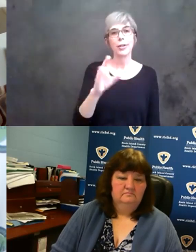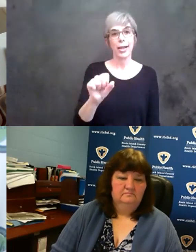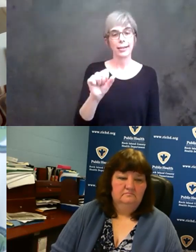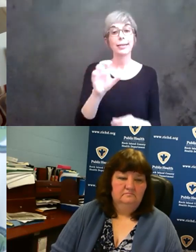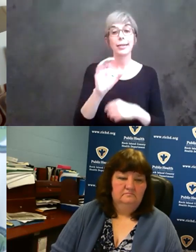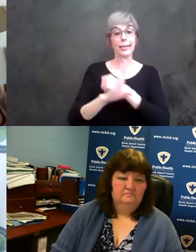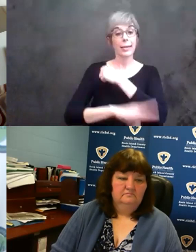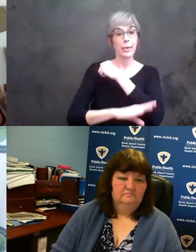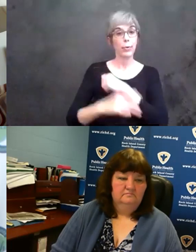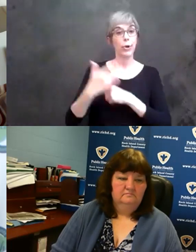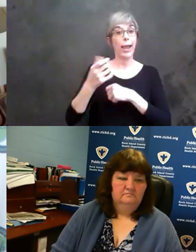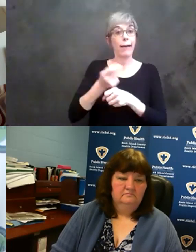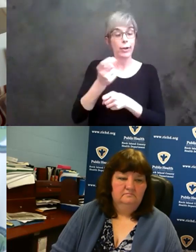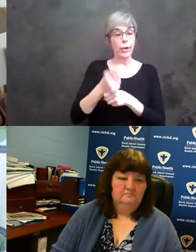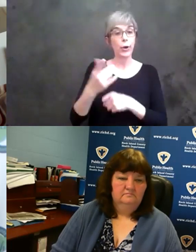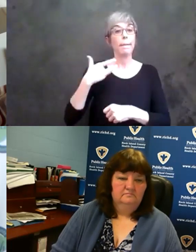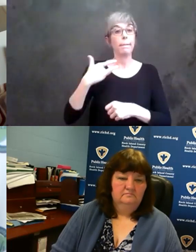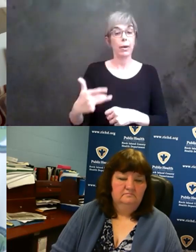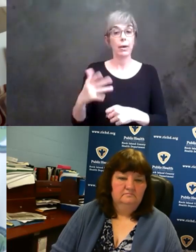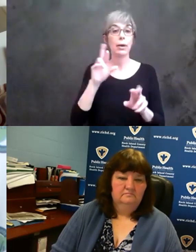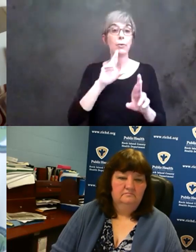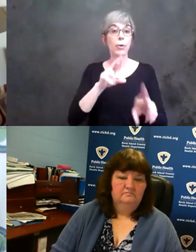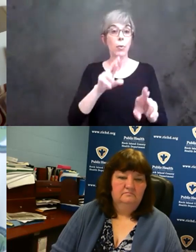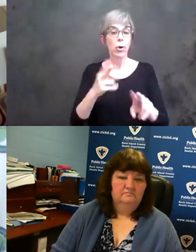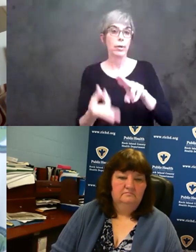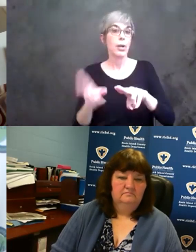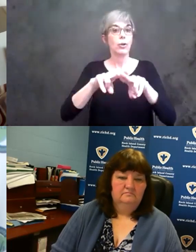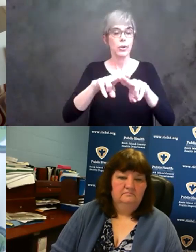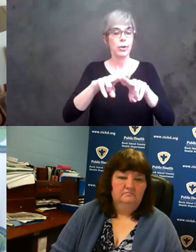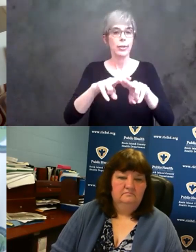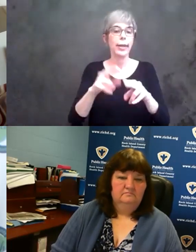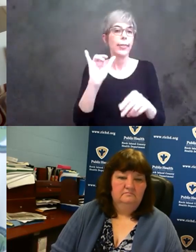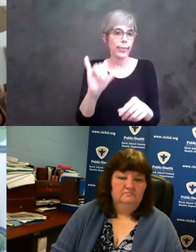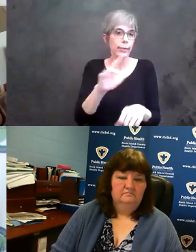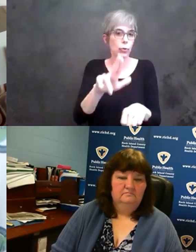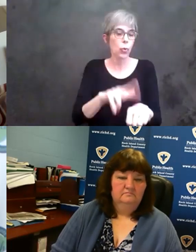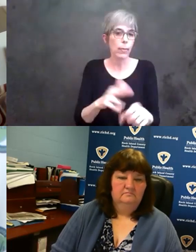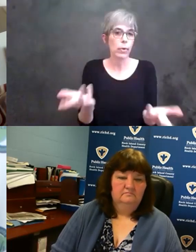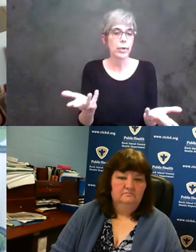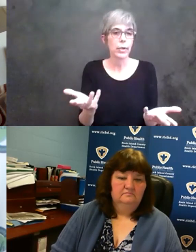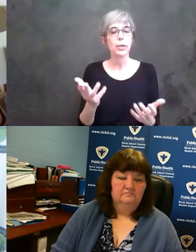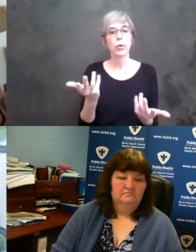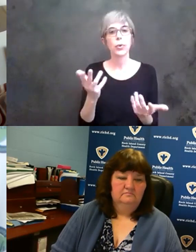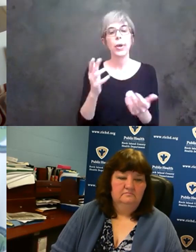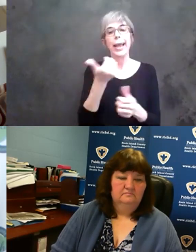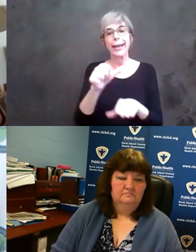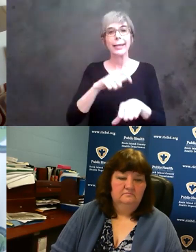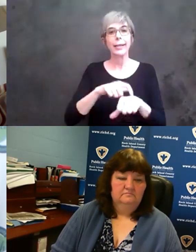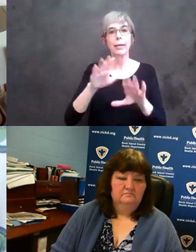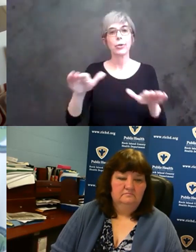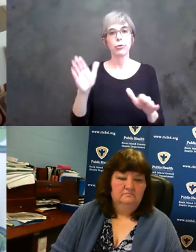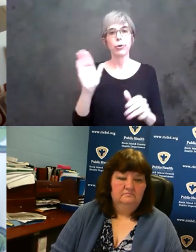back to school. I see that happening once kids are able to get back into their regular safe